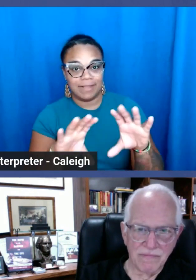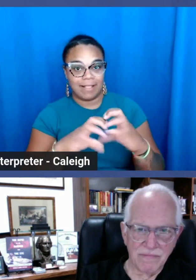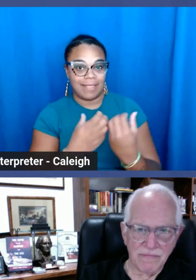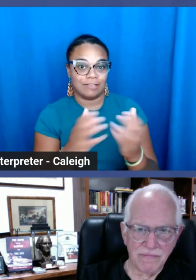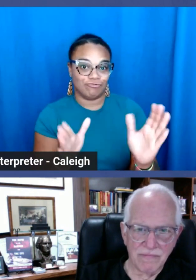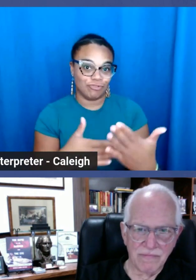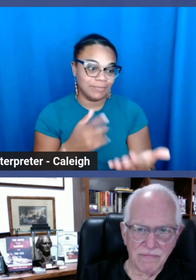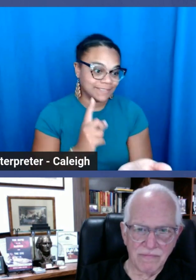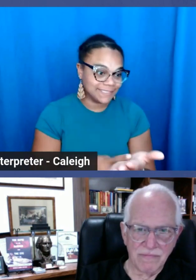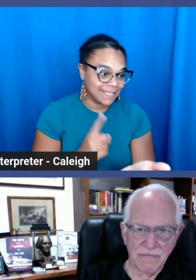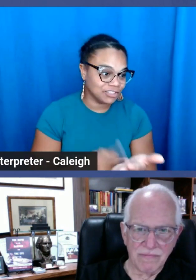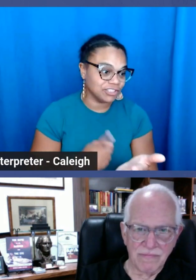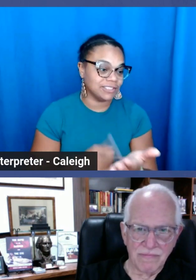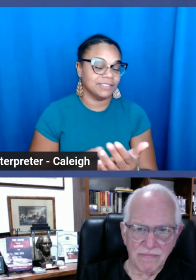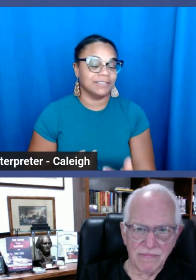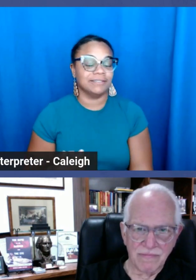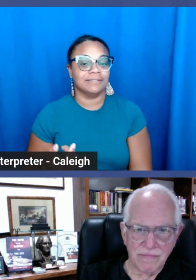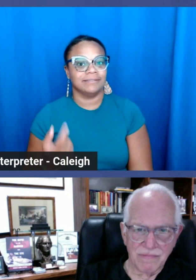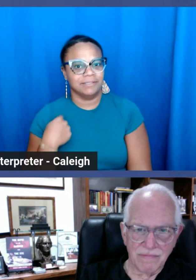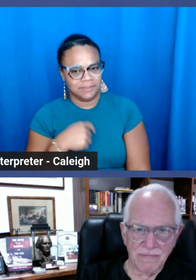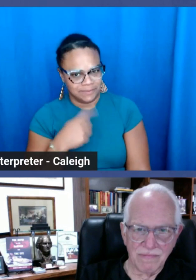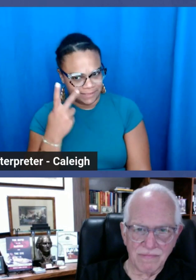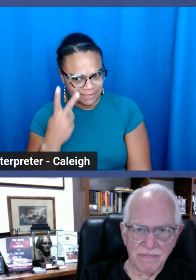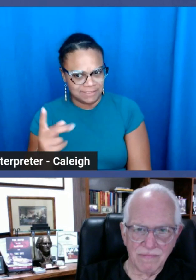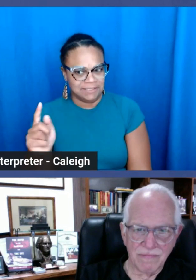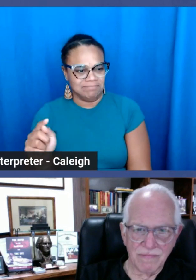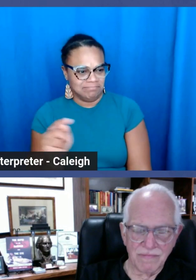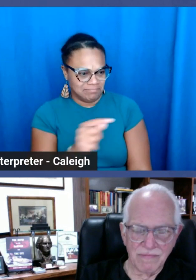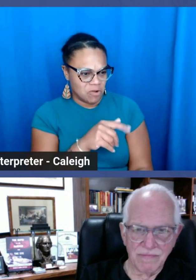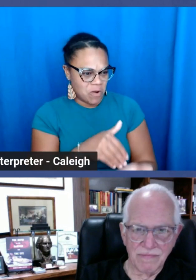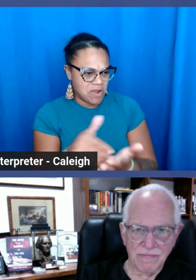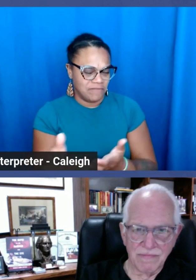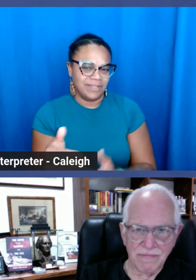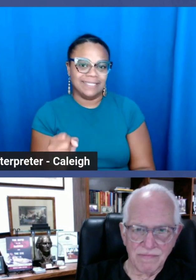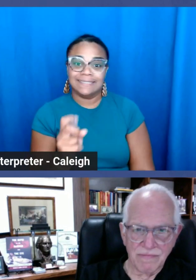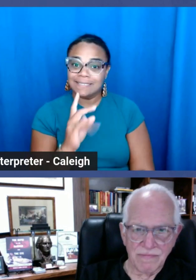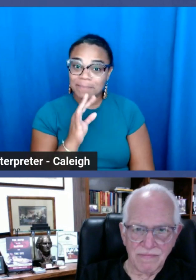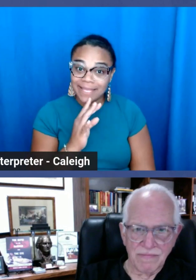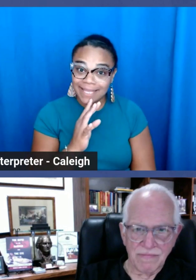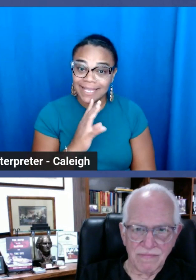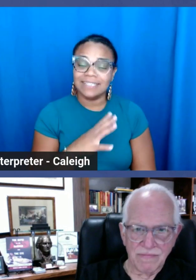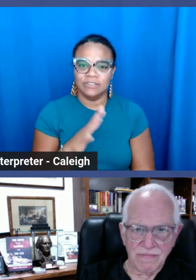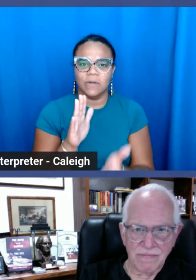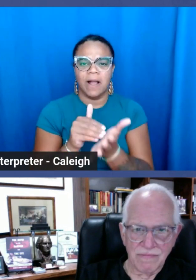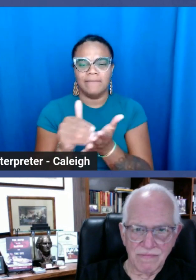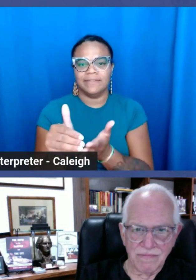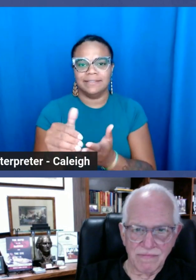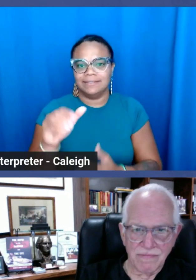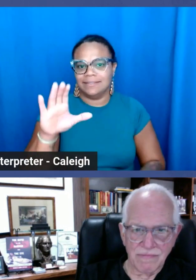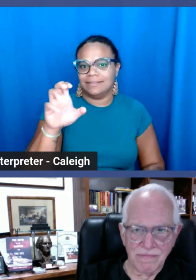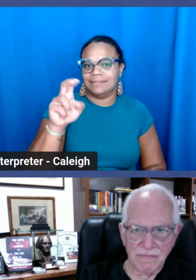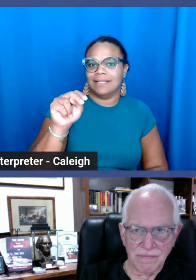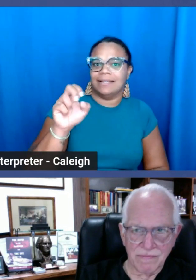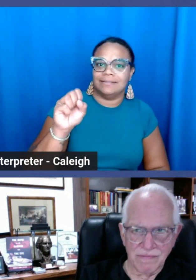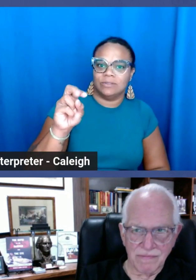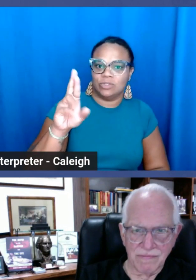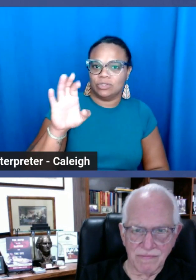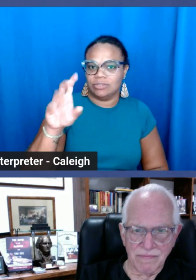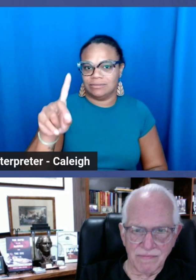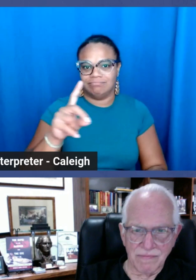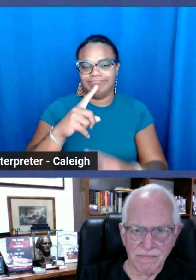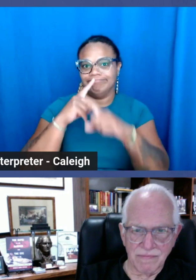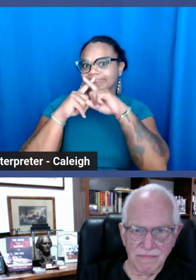speech is often censored. Speech and adult content is often censored in the name